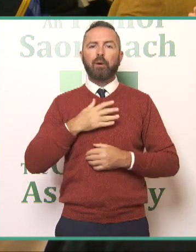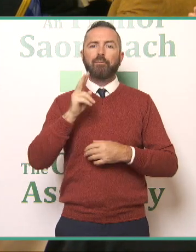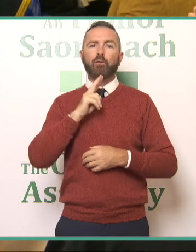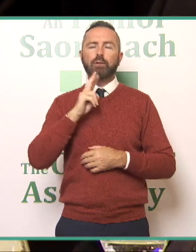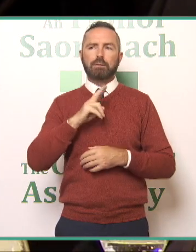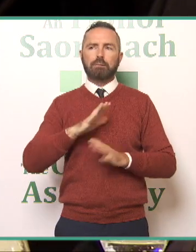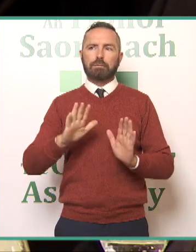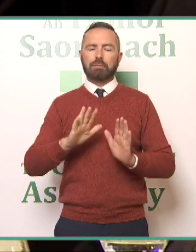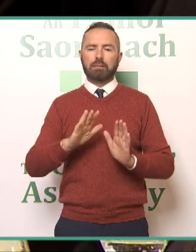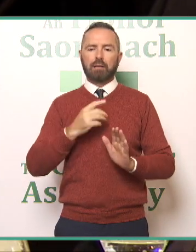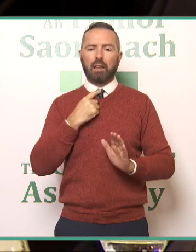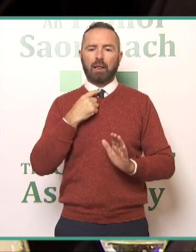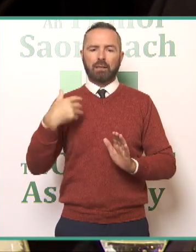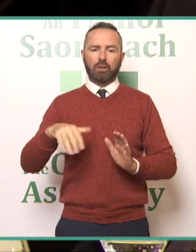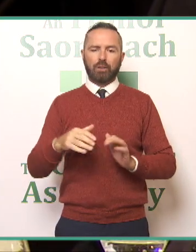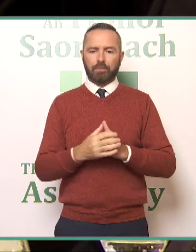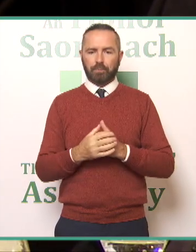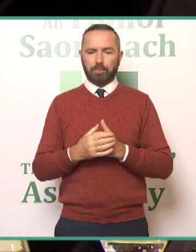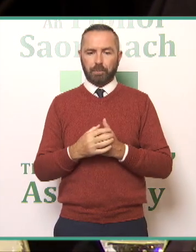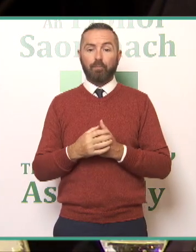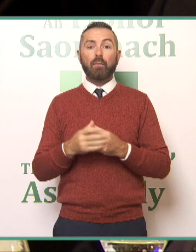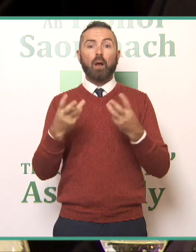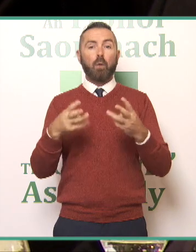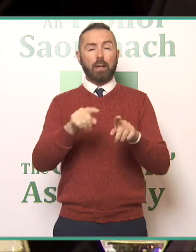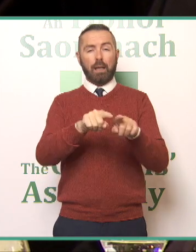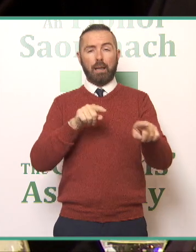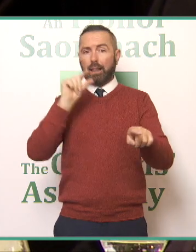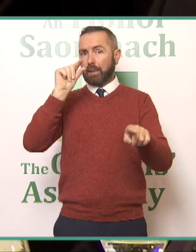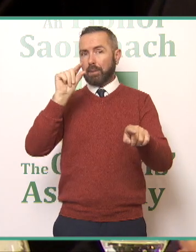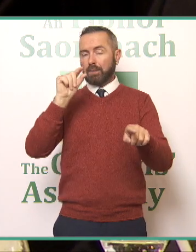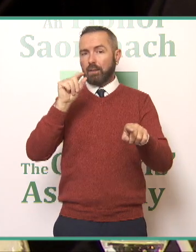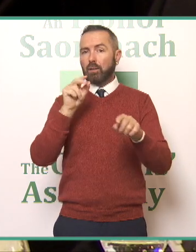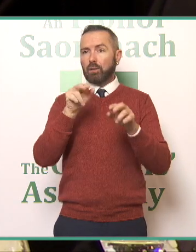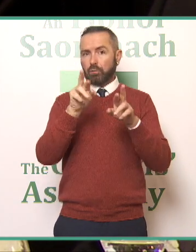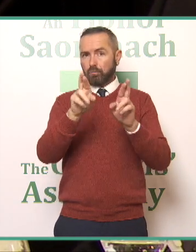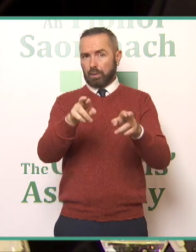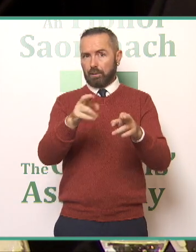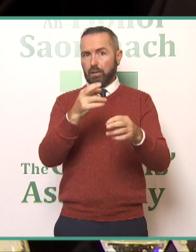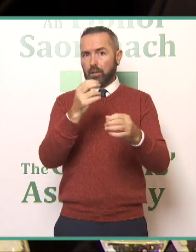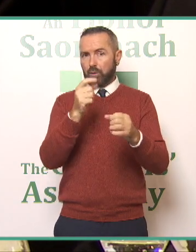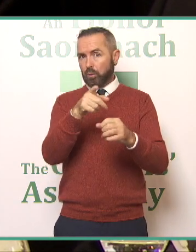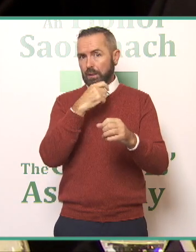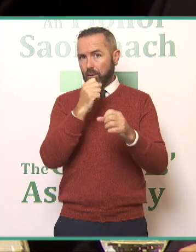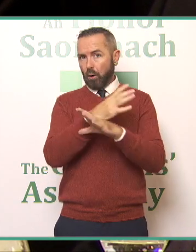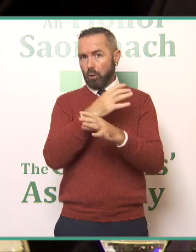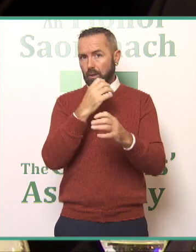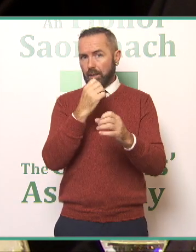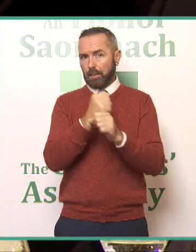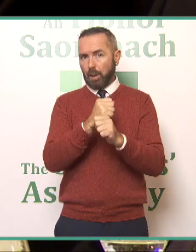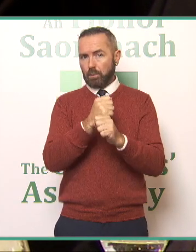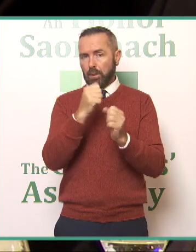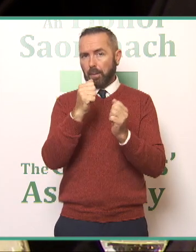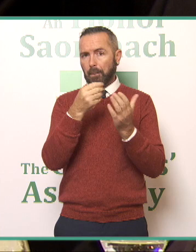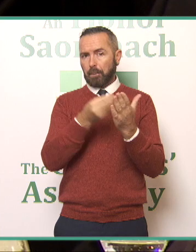think I'm going to take a tiny step back from that and go, because you were talking about basically it's all about money, it's and then you have the lobbying element as well, but